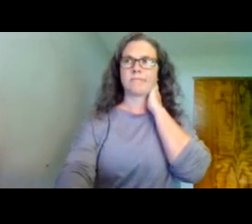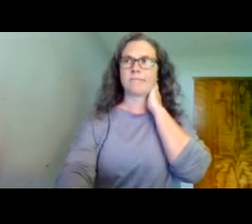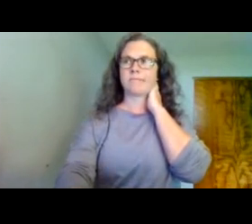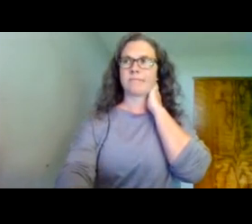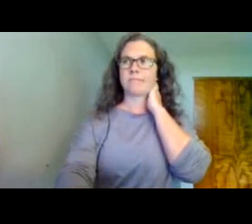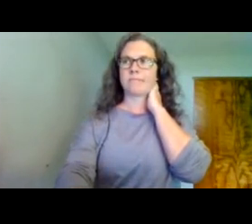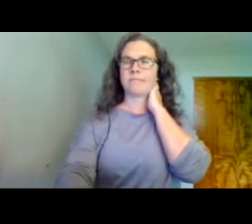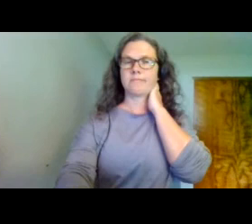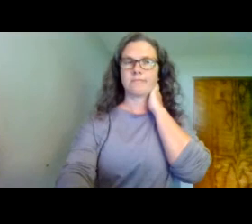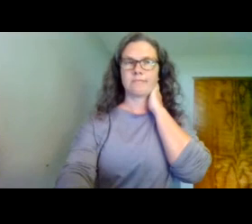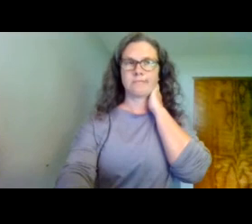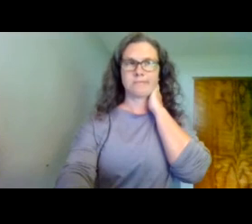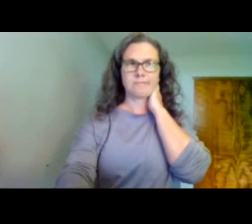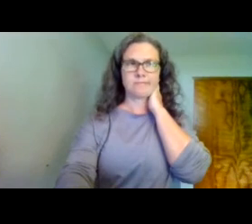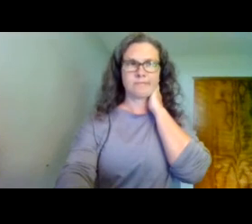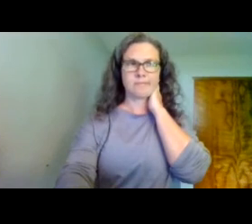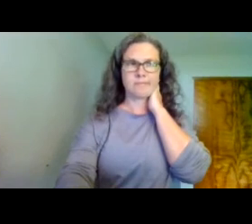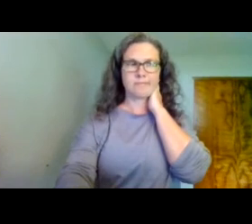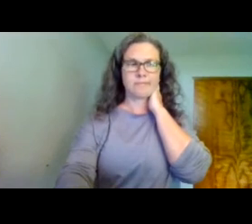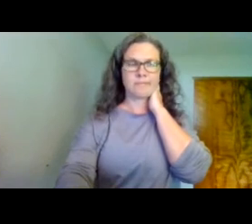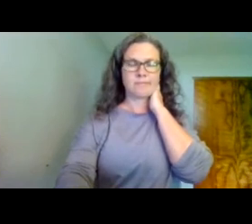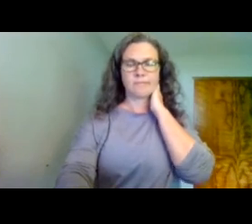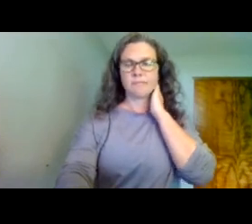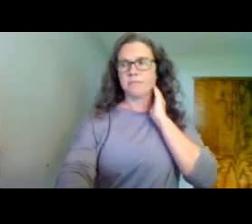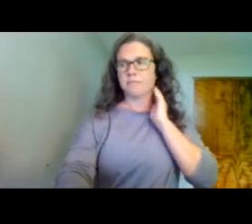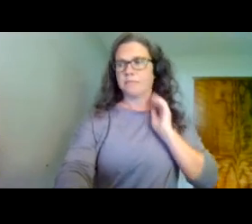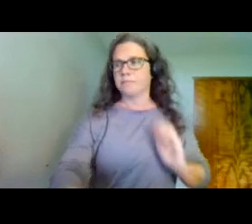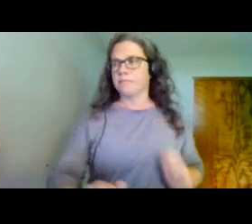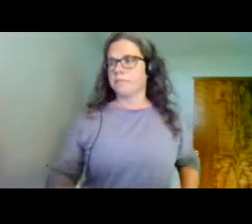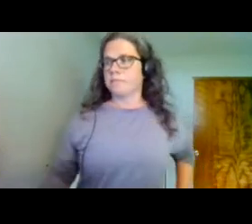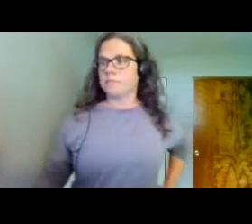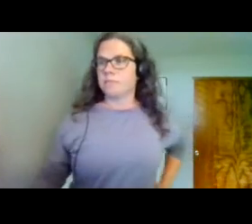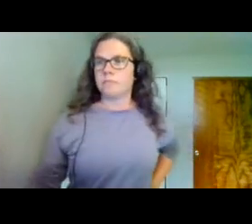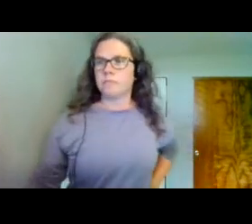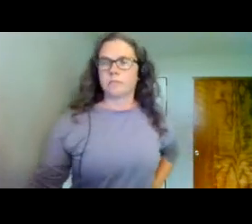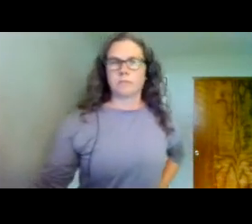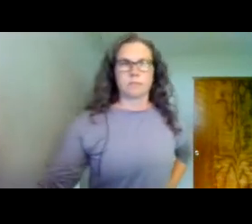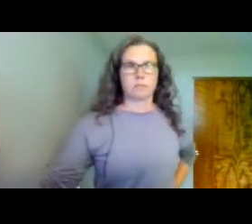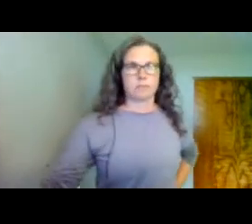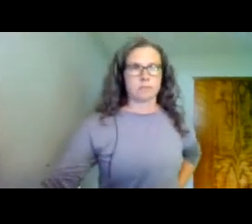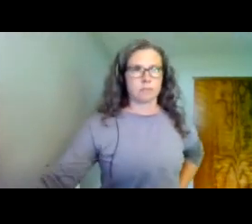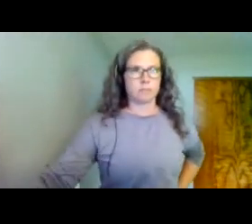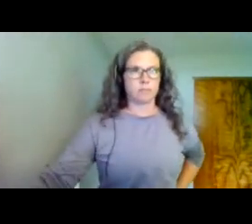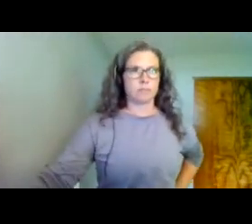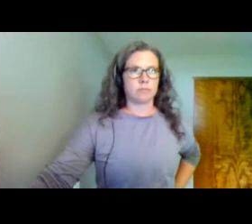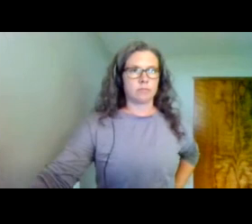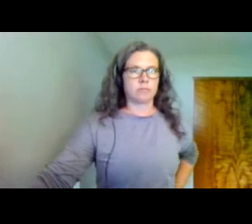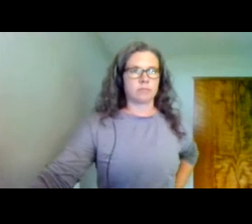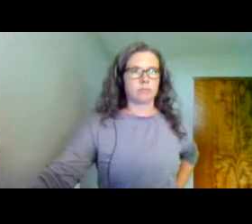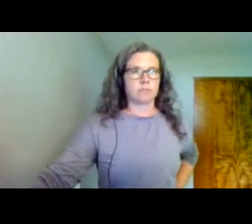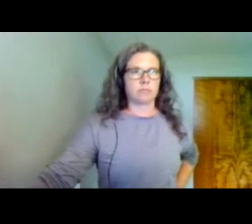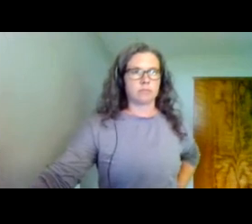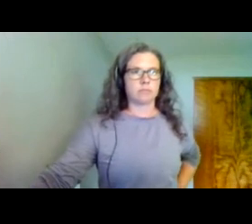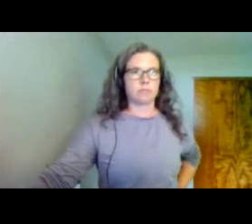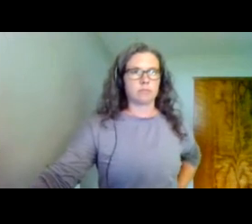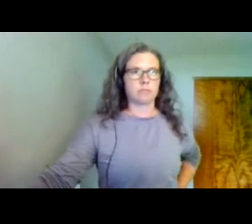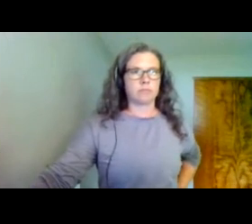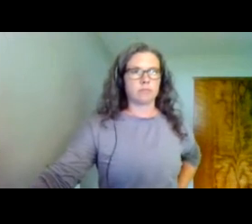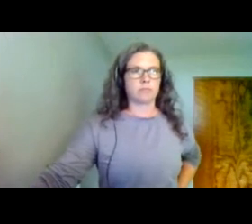stopping the water. Well, and that's part of the problem, and I know that's why Lauren in Perrysburg loves them so much. Is the